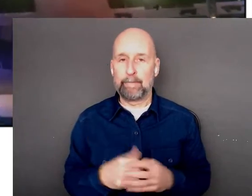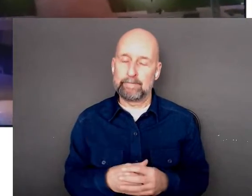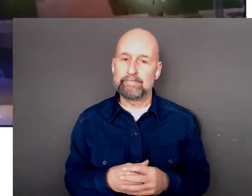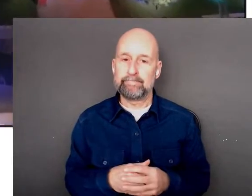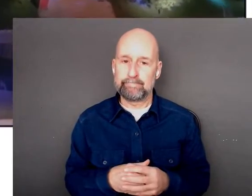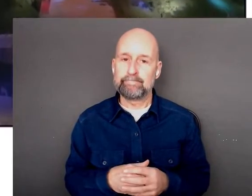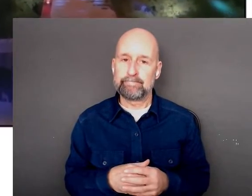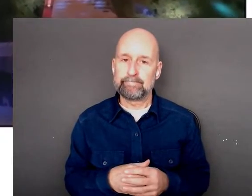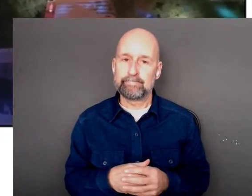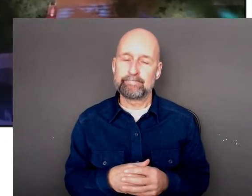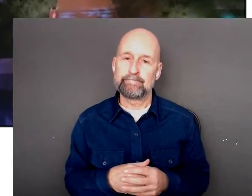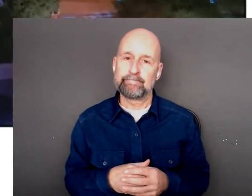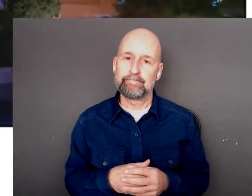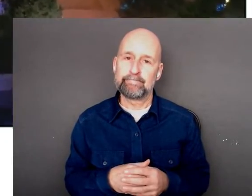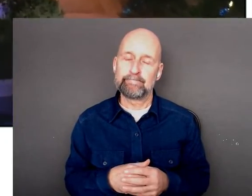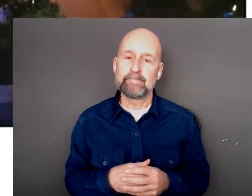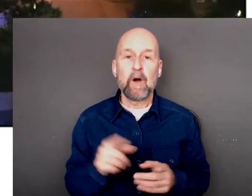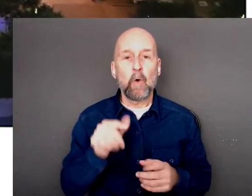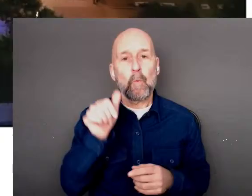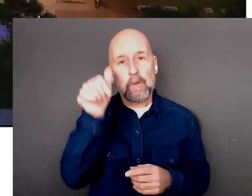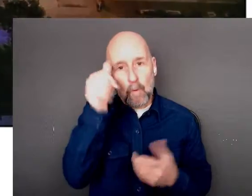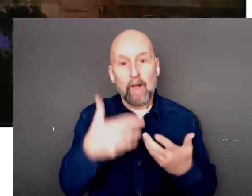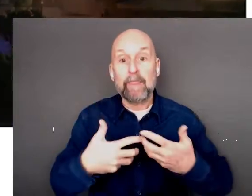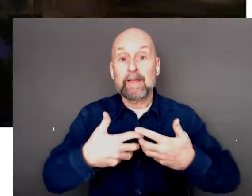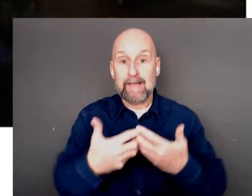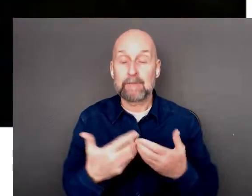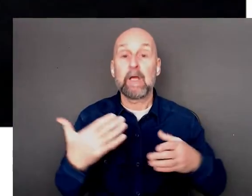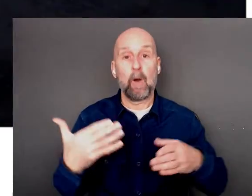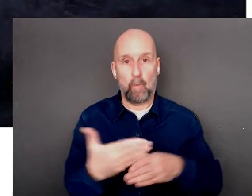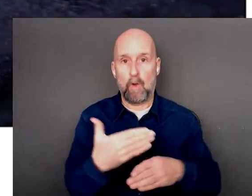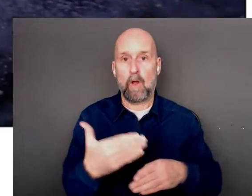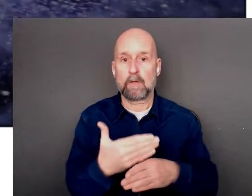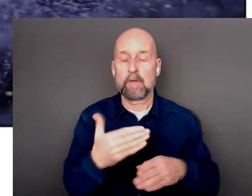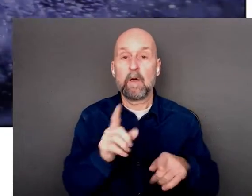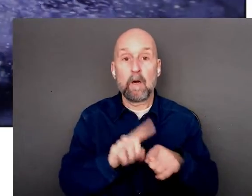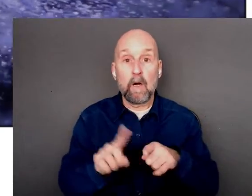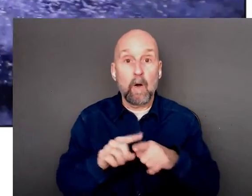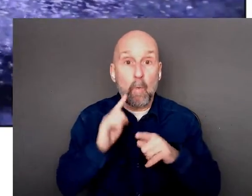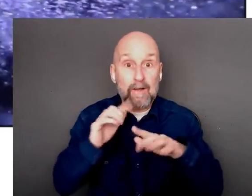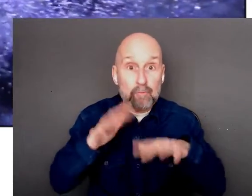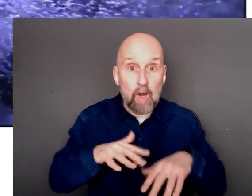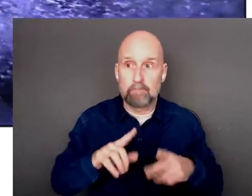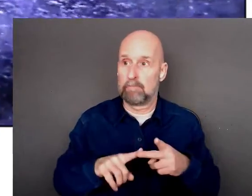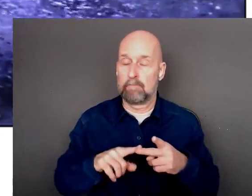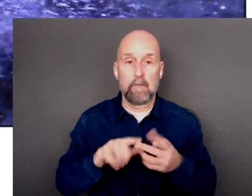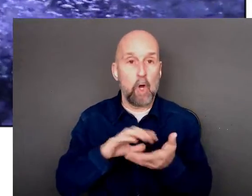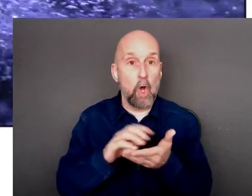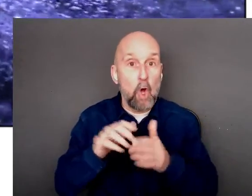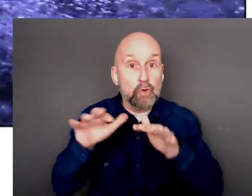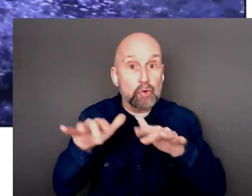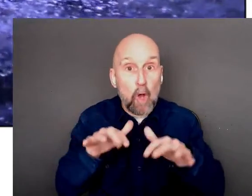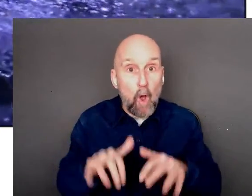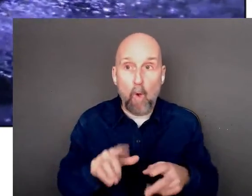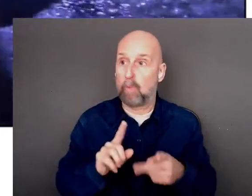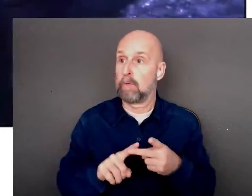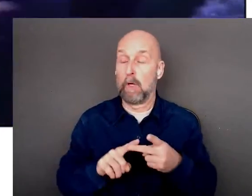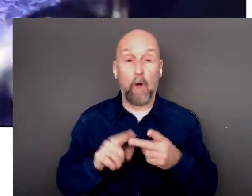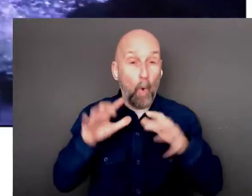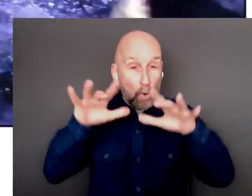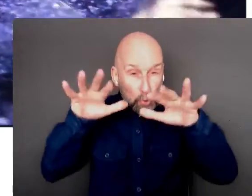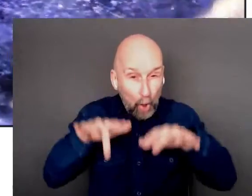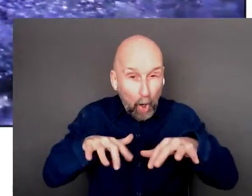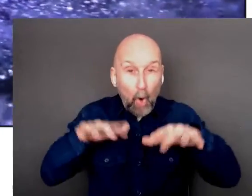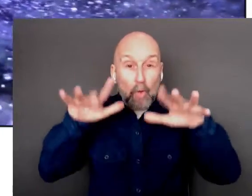we now know that the technology works like in rain, in snow, in a snowstorm, whatever. So it's even better than human sight.